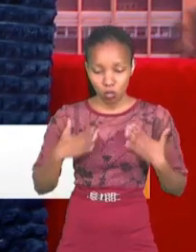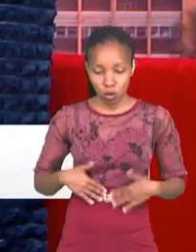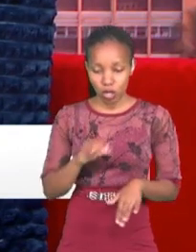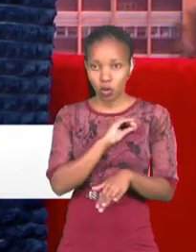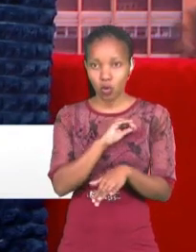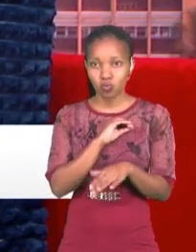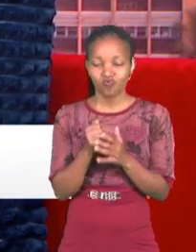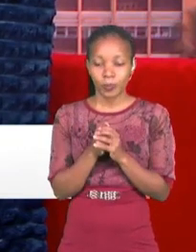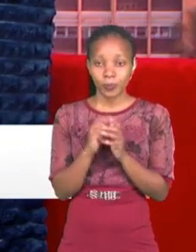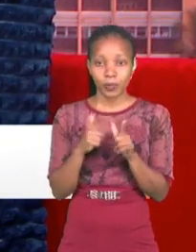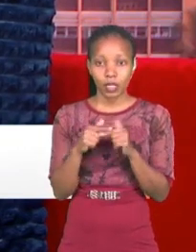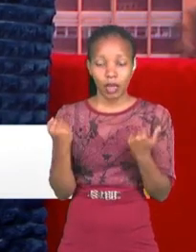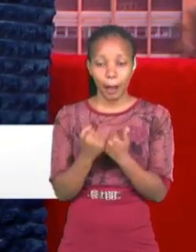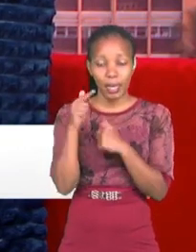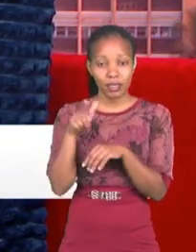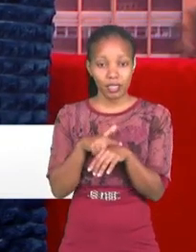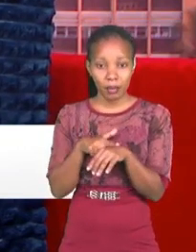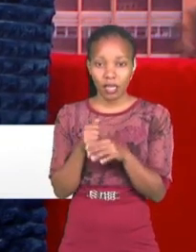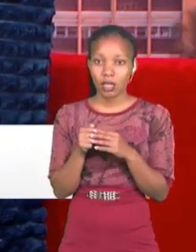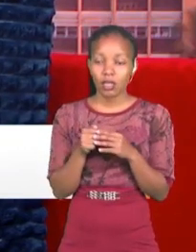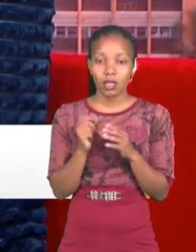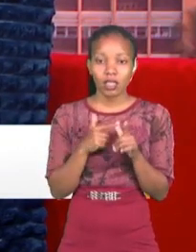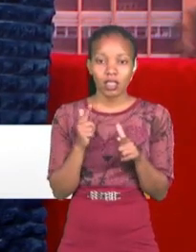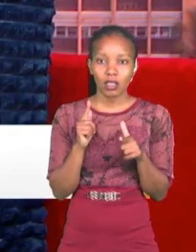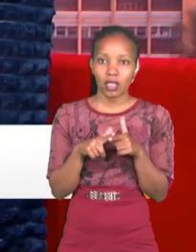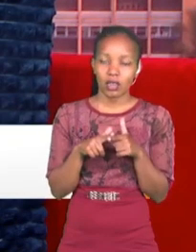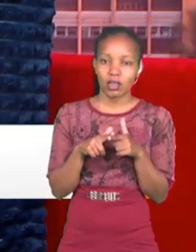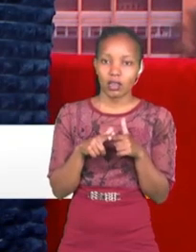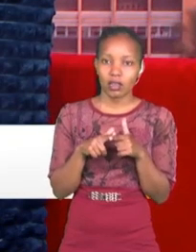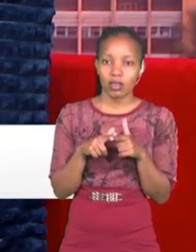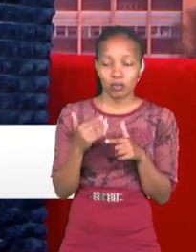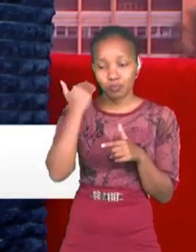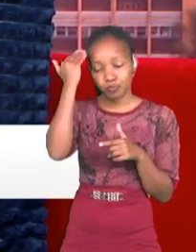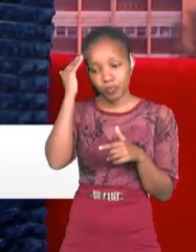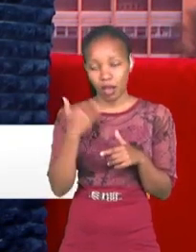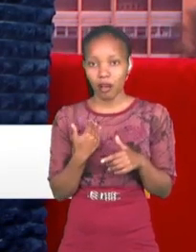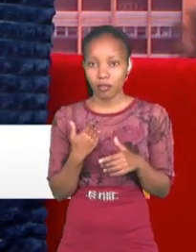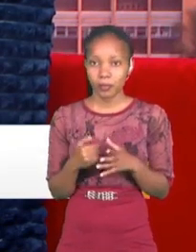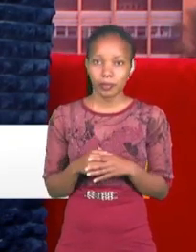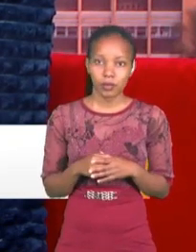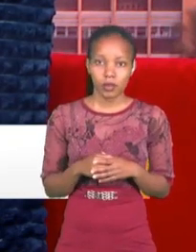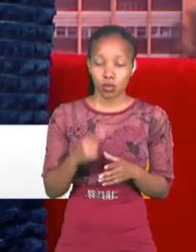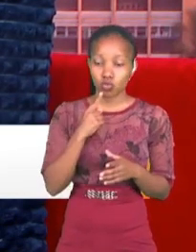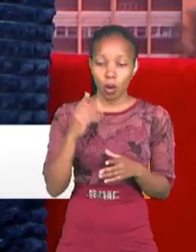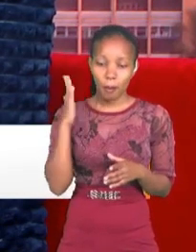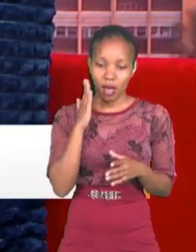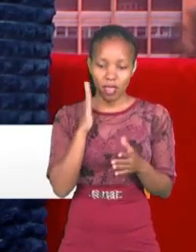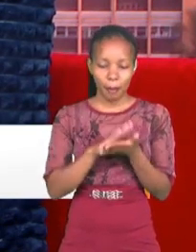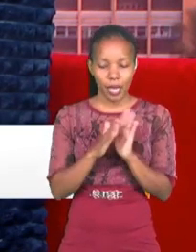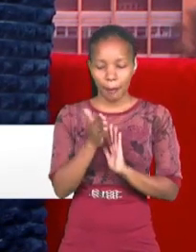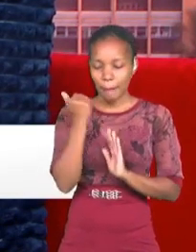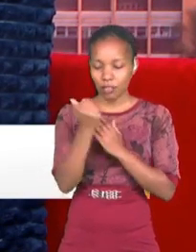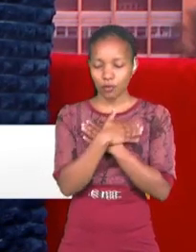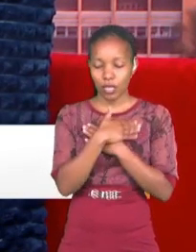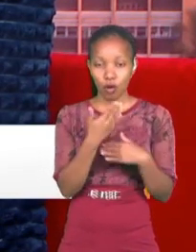is going to on in this period, he or she may be stressed. So the mother is the best friend of the